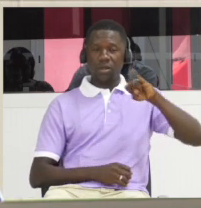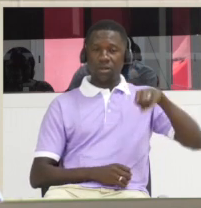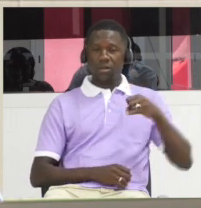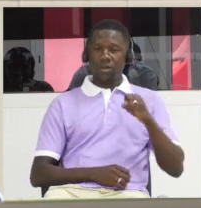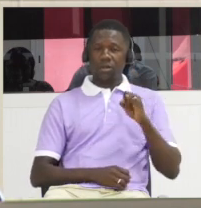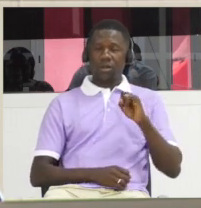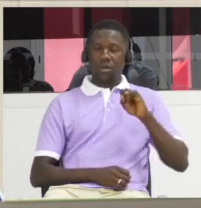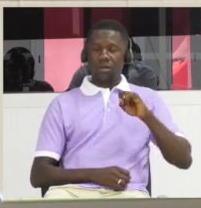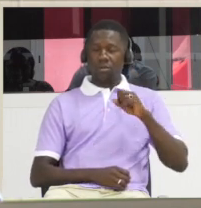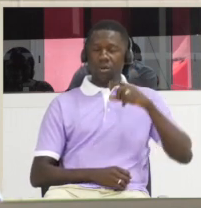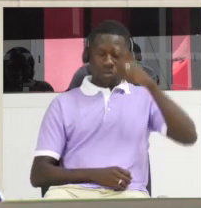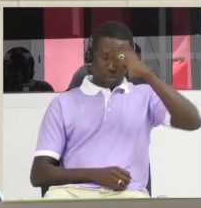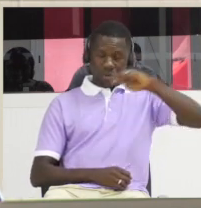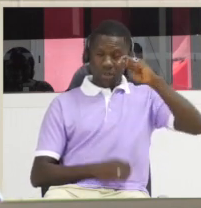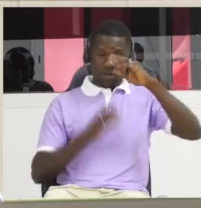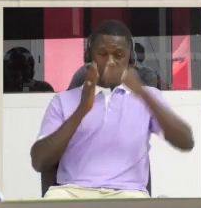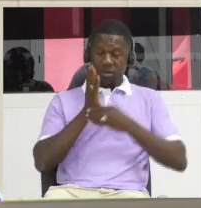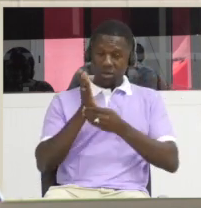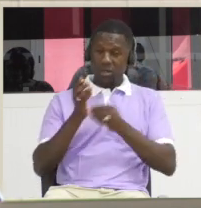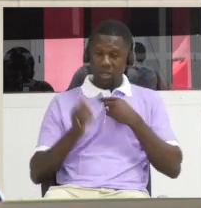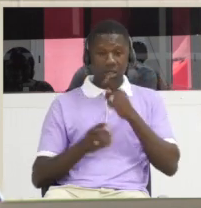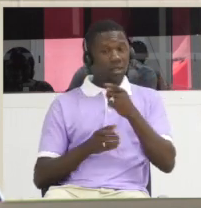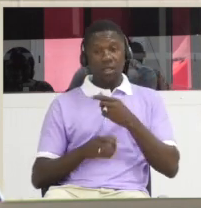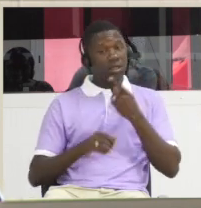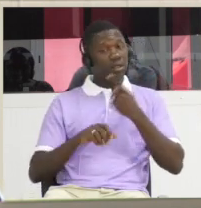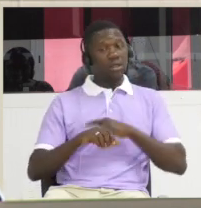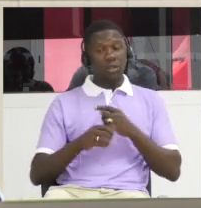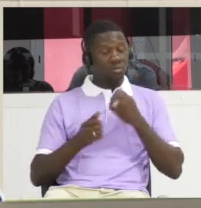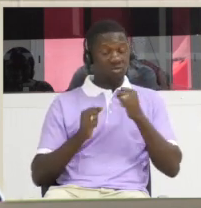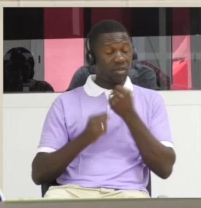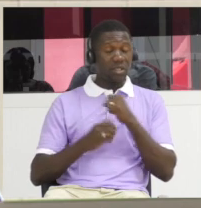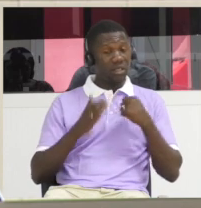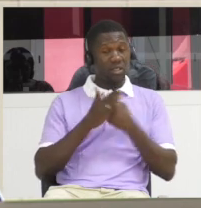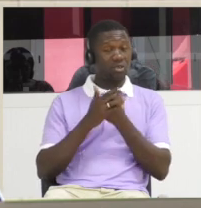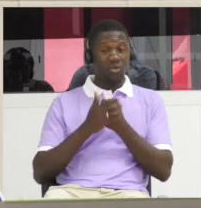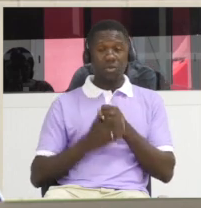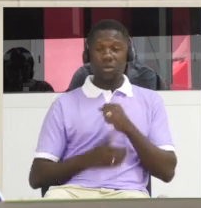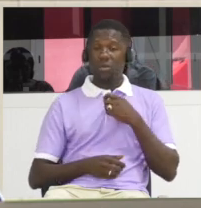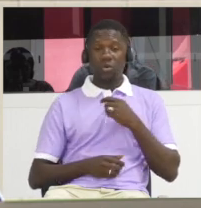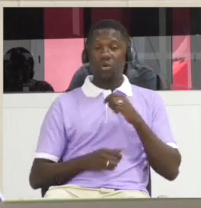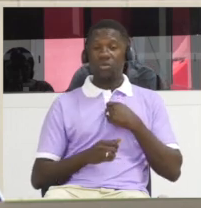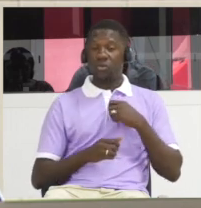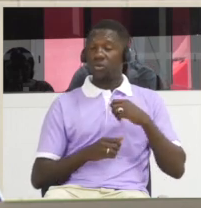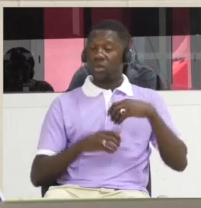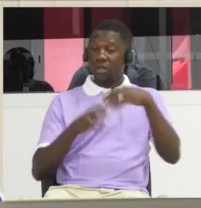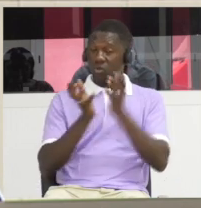getting hopeless, and the troops are advancing to Banjul. Did he, in